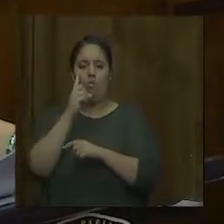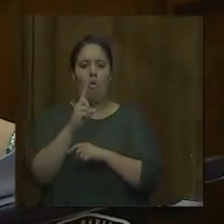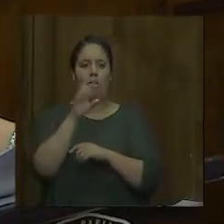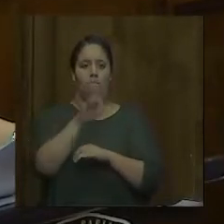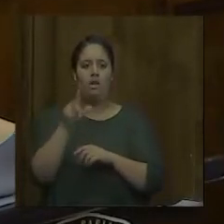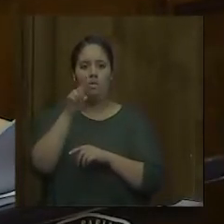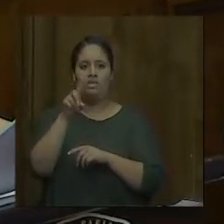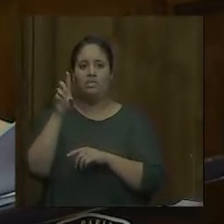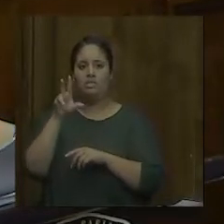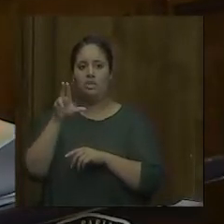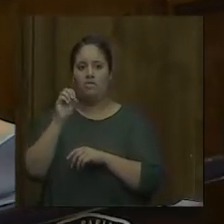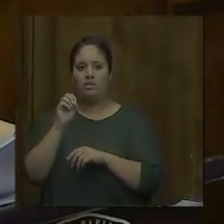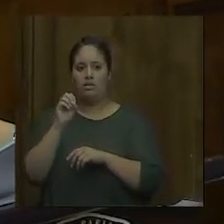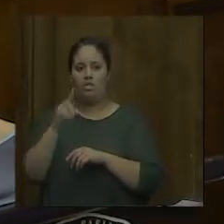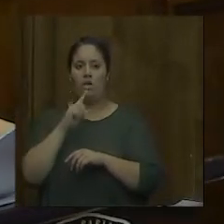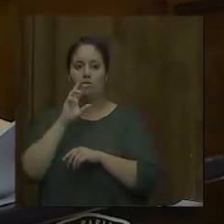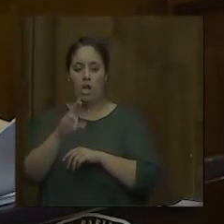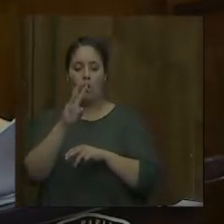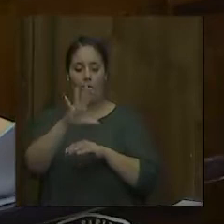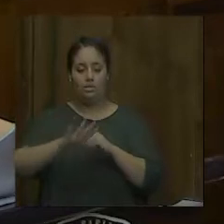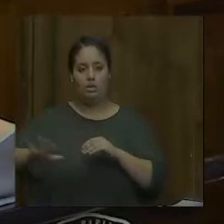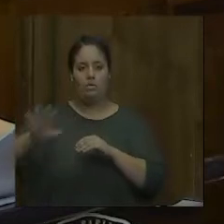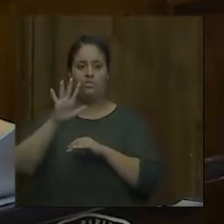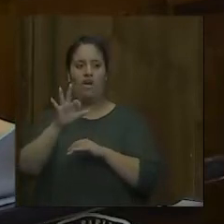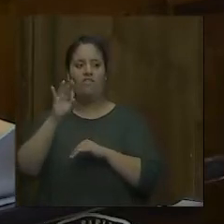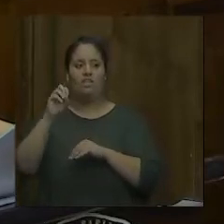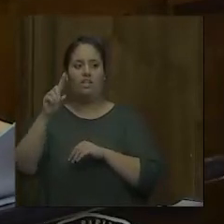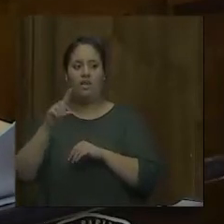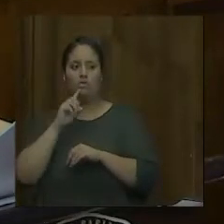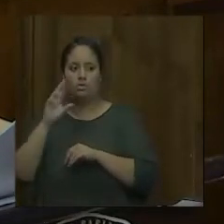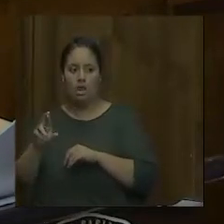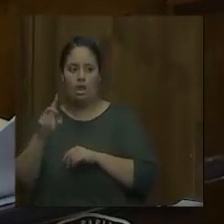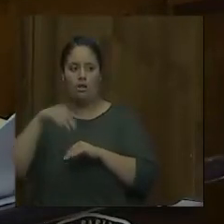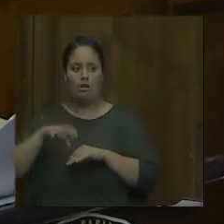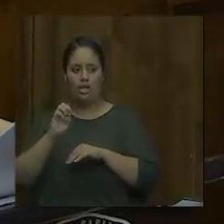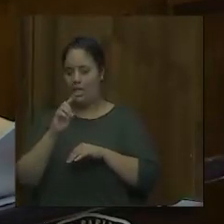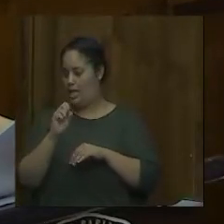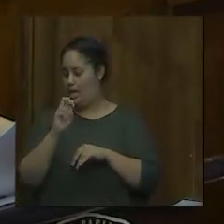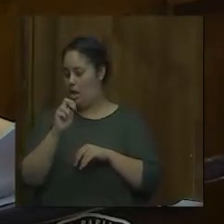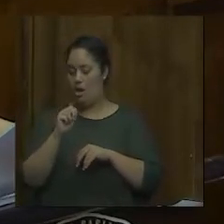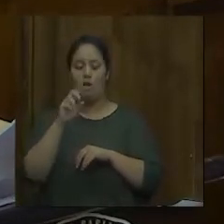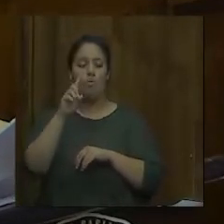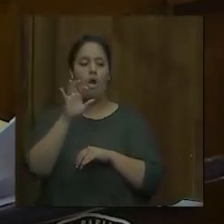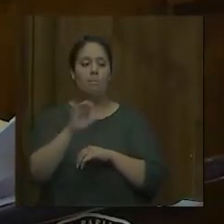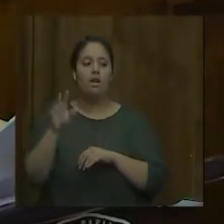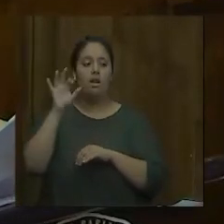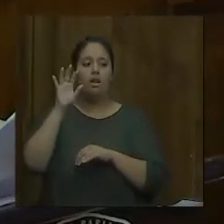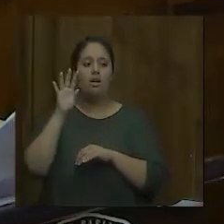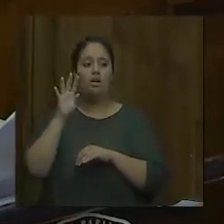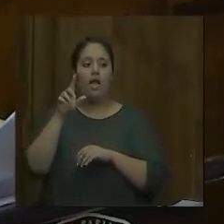rand, the West Coast 530,000 rand, Eden 1,390,000 rand, Cape Metro